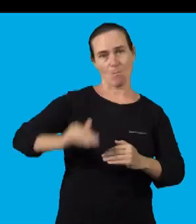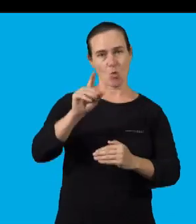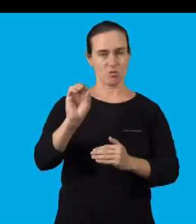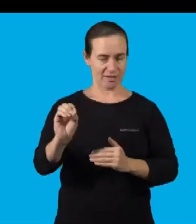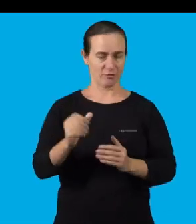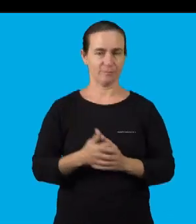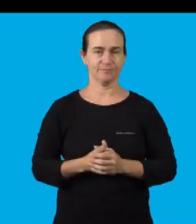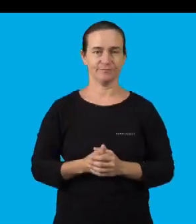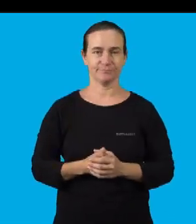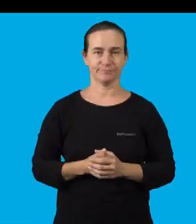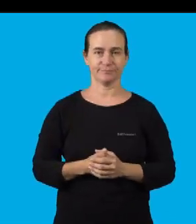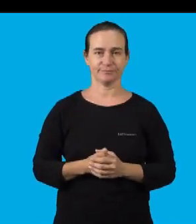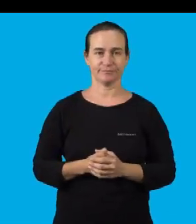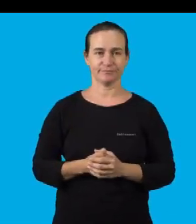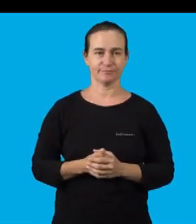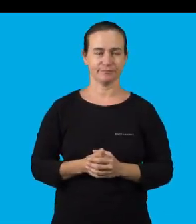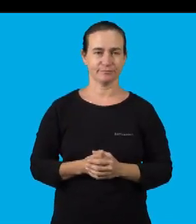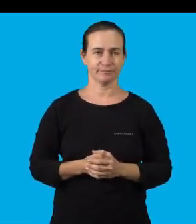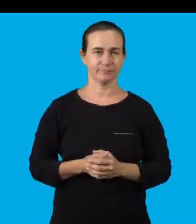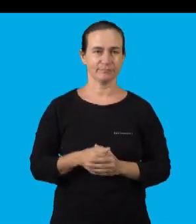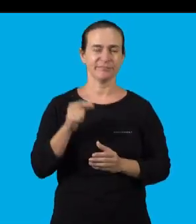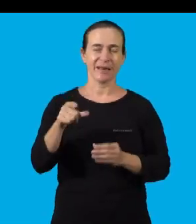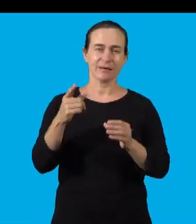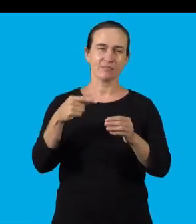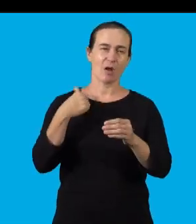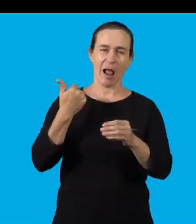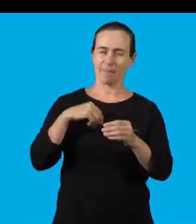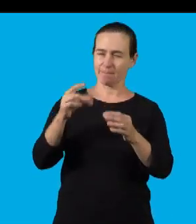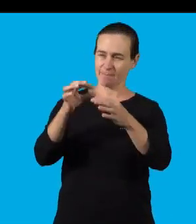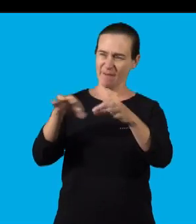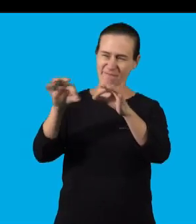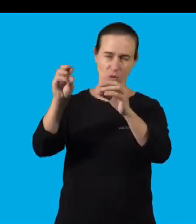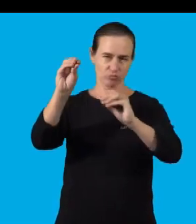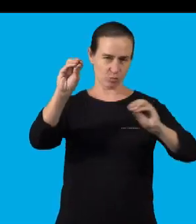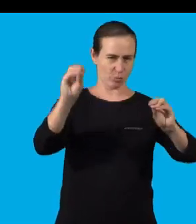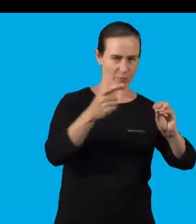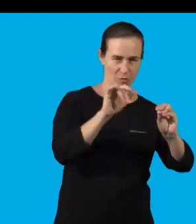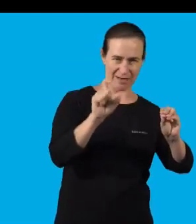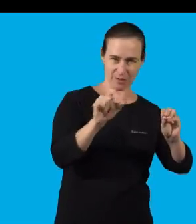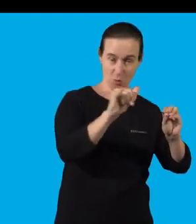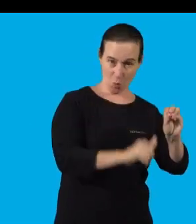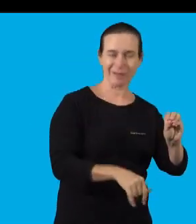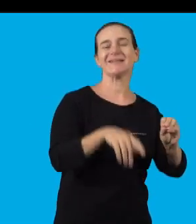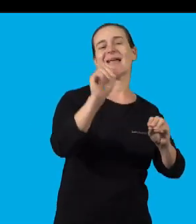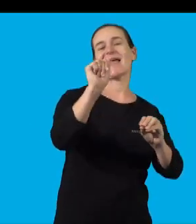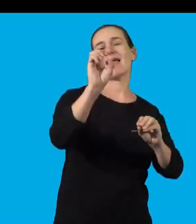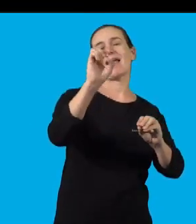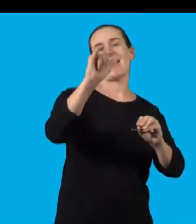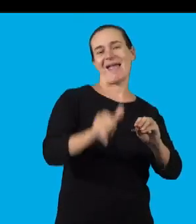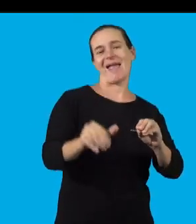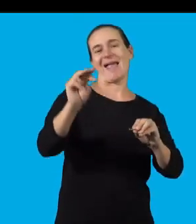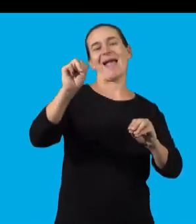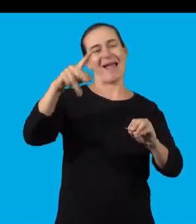them saying m is greater than 0. Then what do we substitute in the place of x and y? Yes, it is